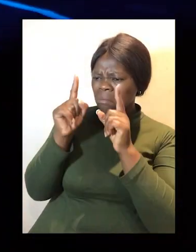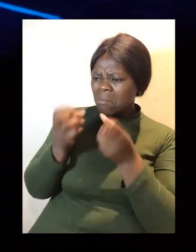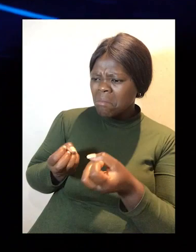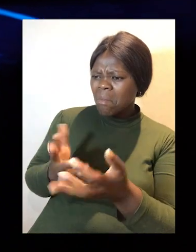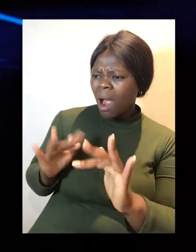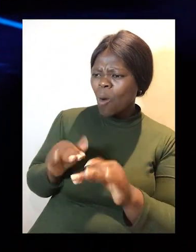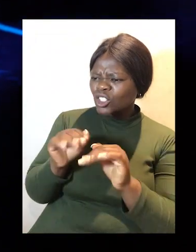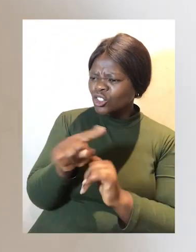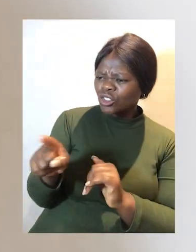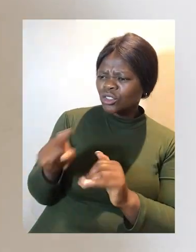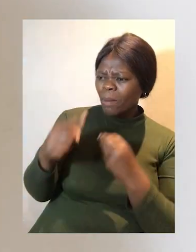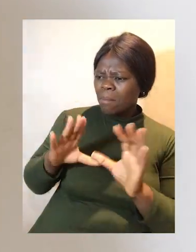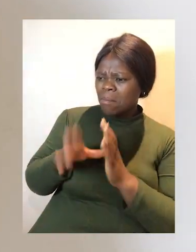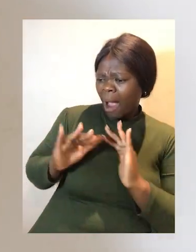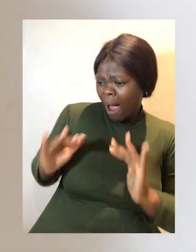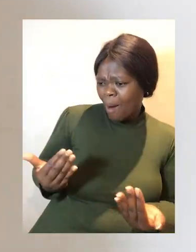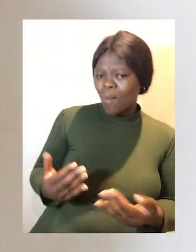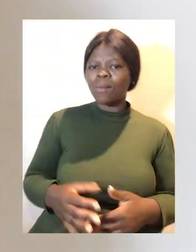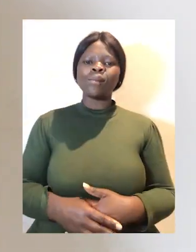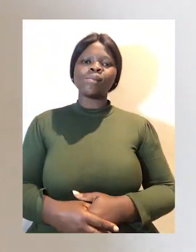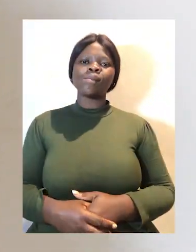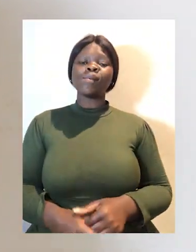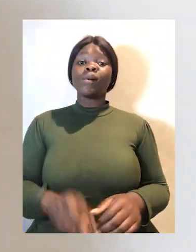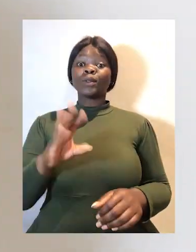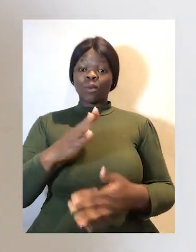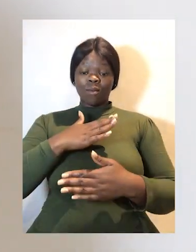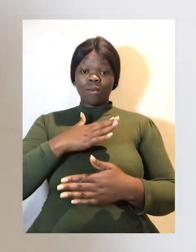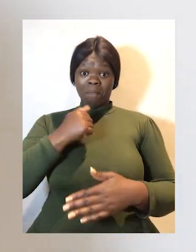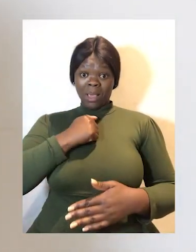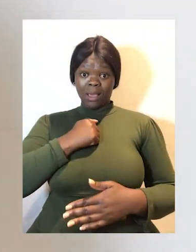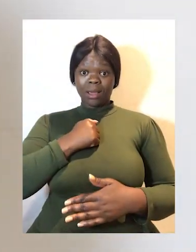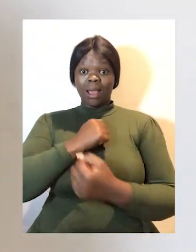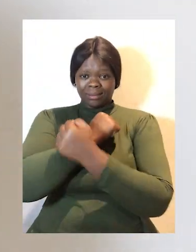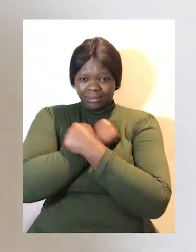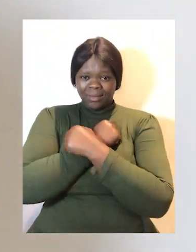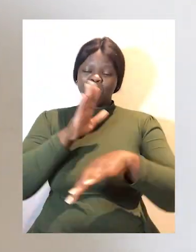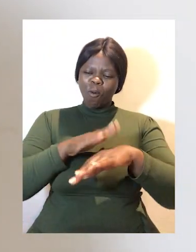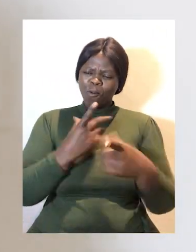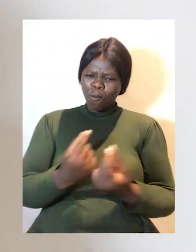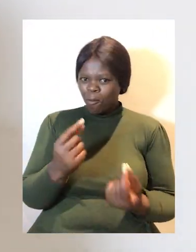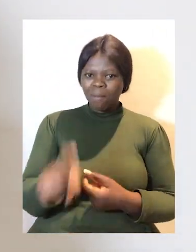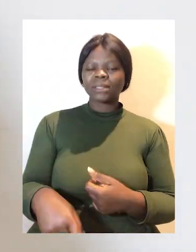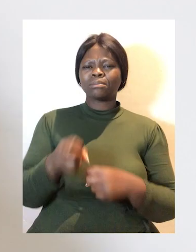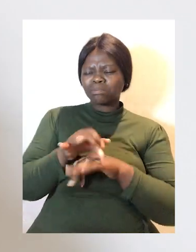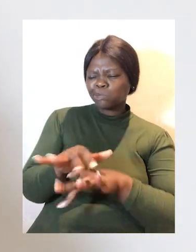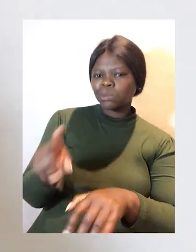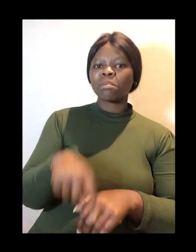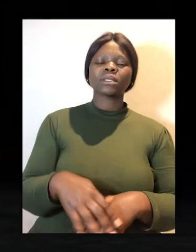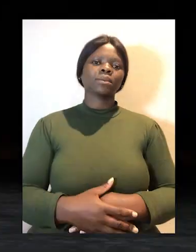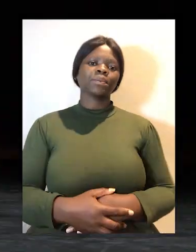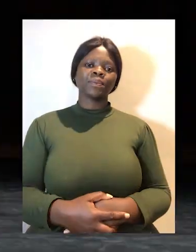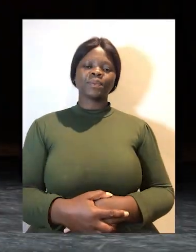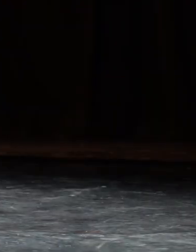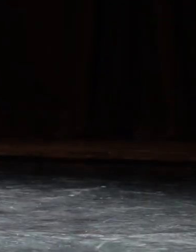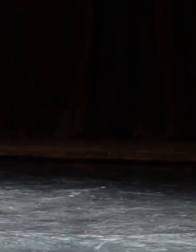turning this audience now to create more awareness to them? Then I have to create more love.